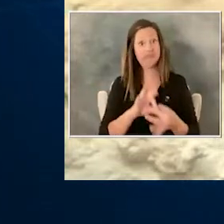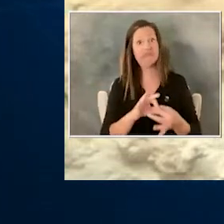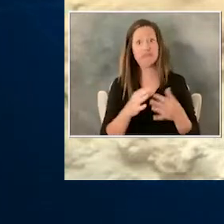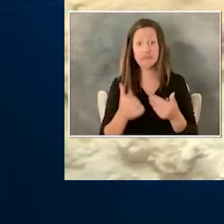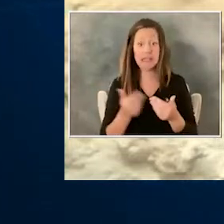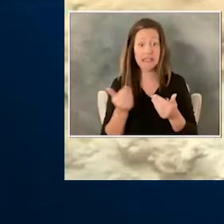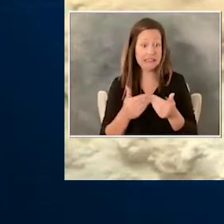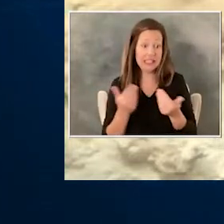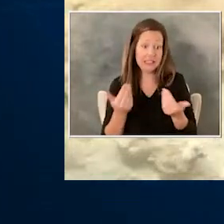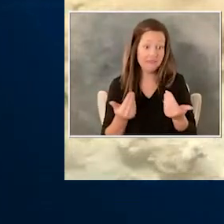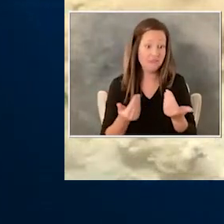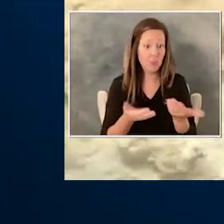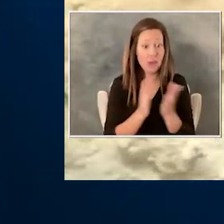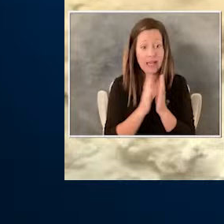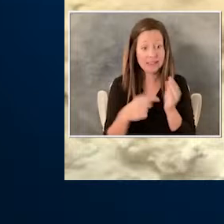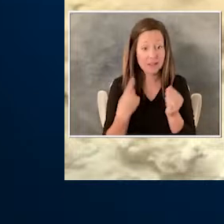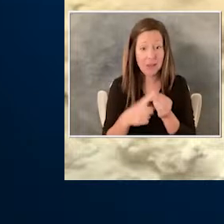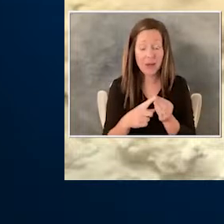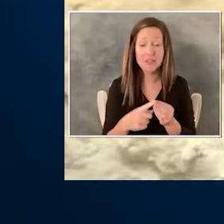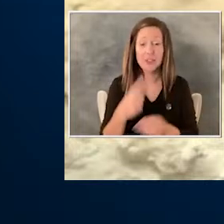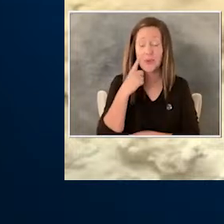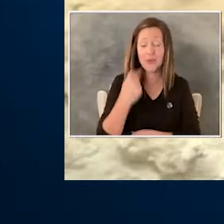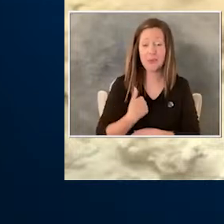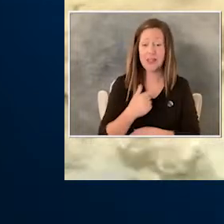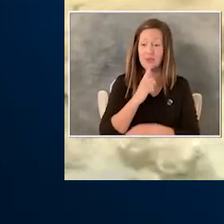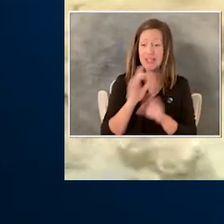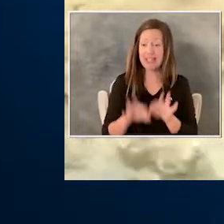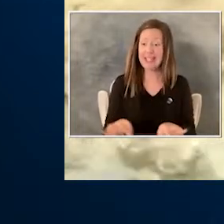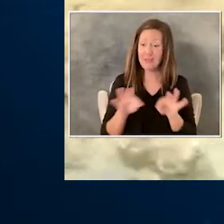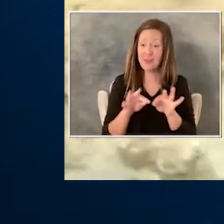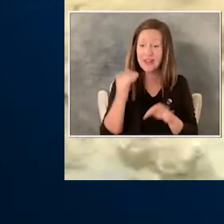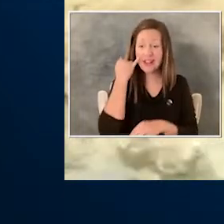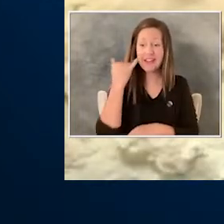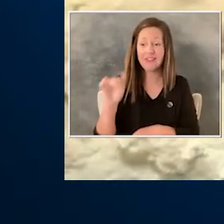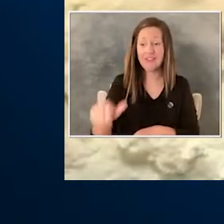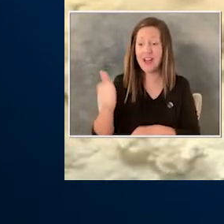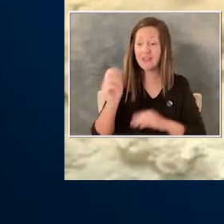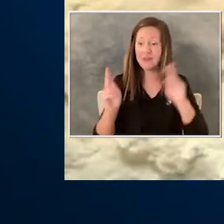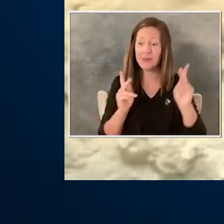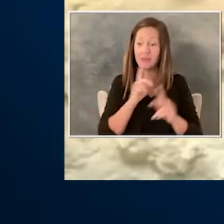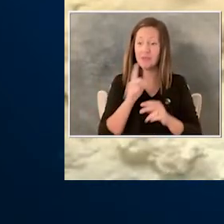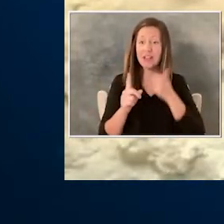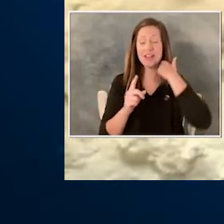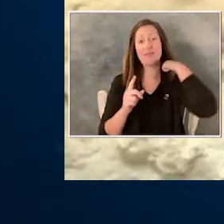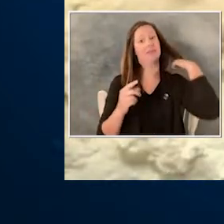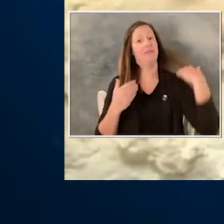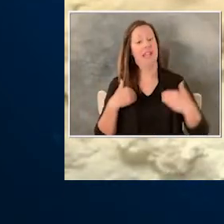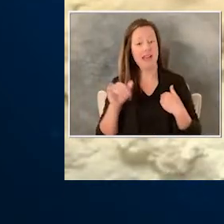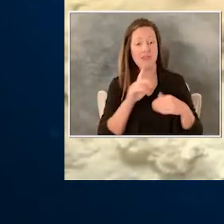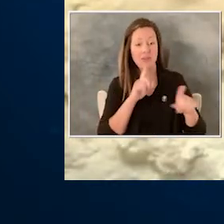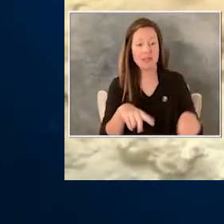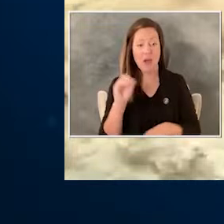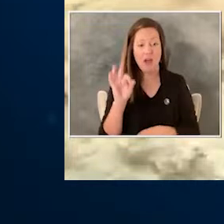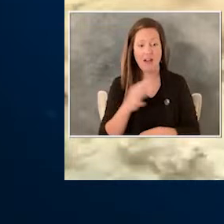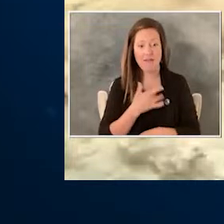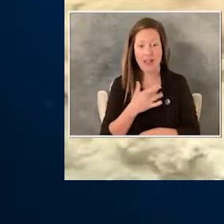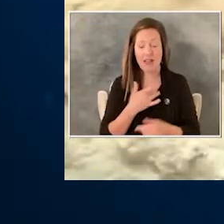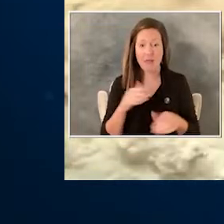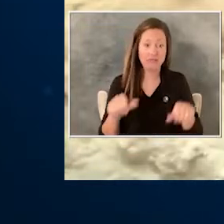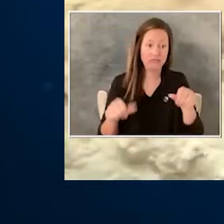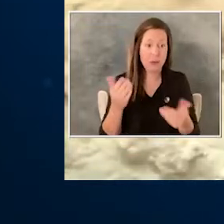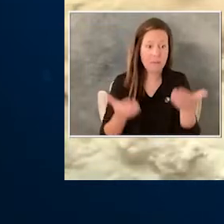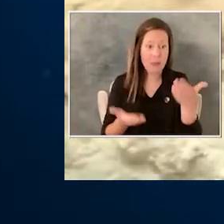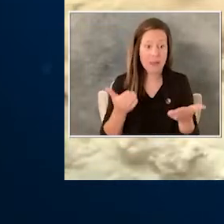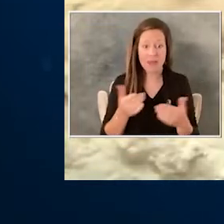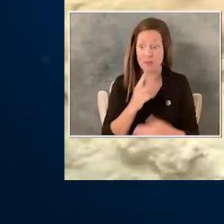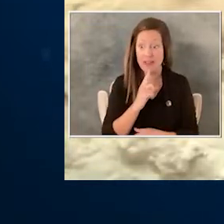inquire about. And so to me, it's important to, if there are other people out there that have that initial response of maybe, to take that